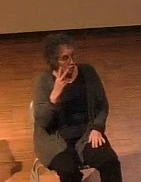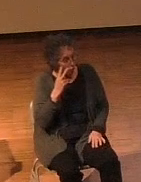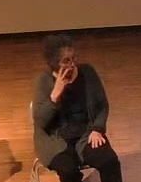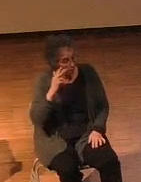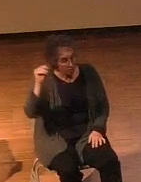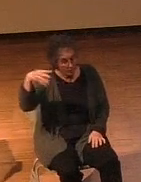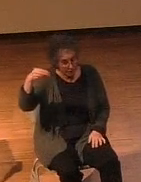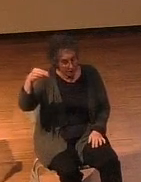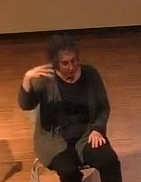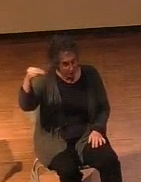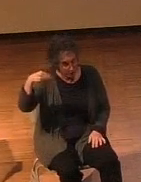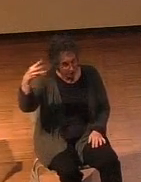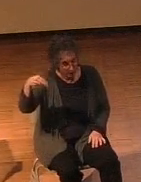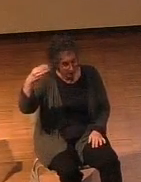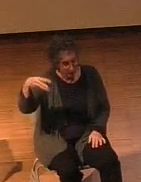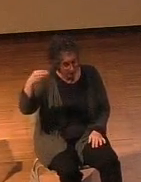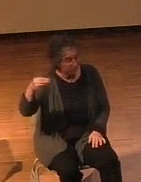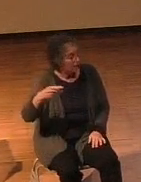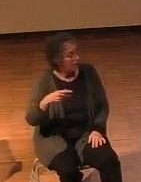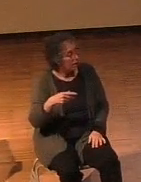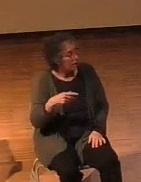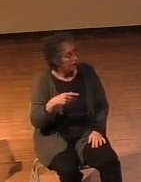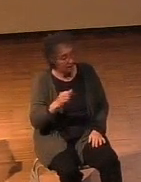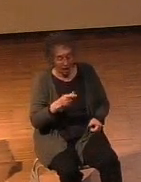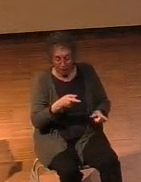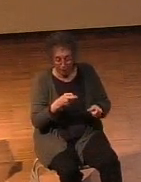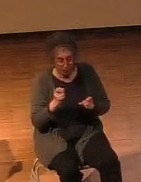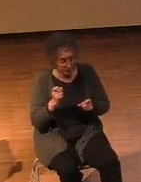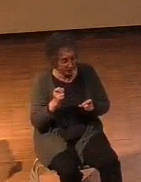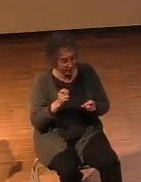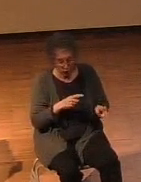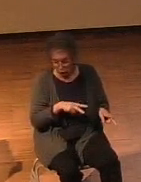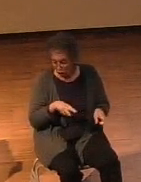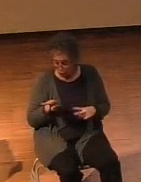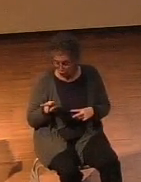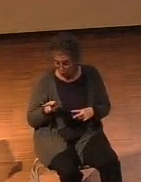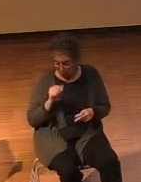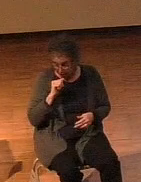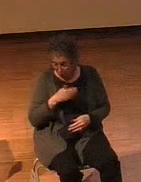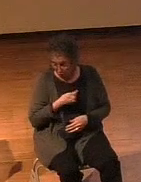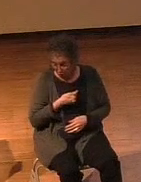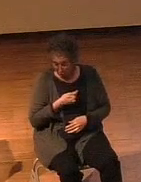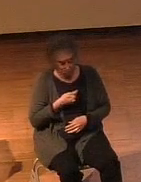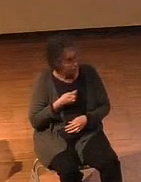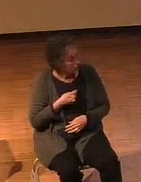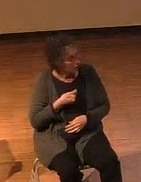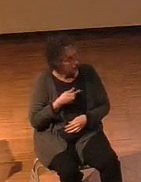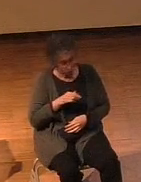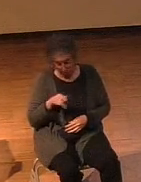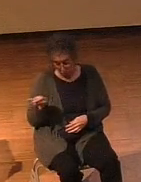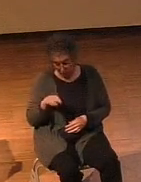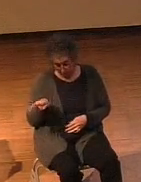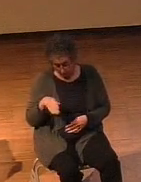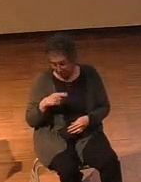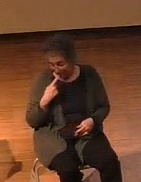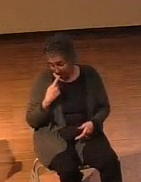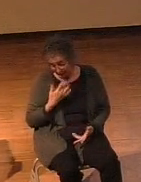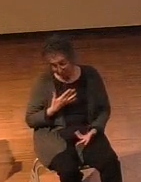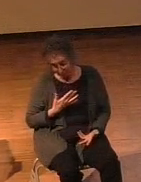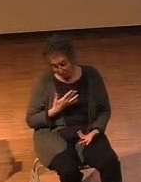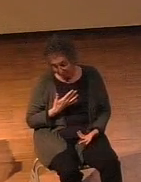sirens, and the sirens were for me, I immediately turned to her, and she was obviously to my right. And I